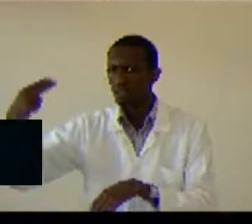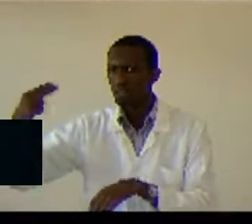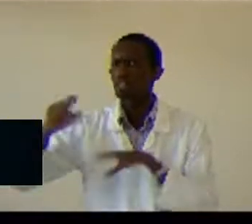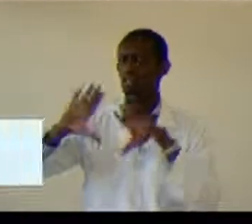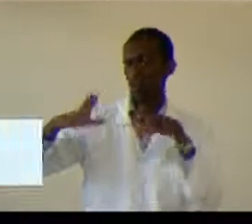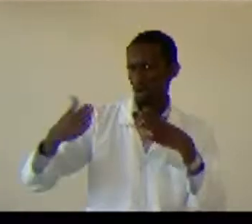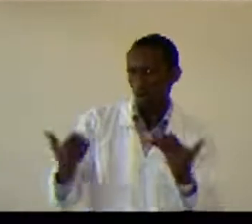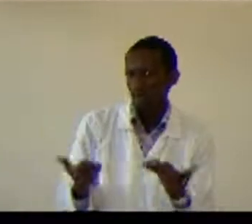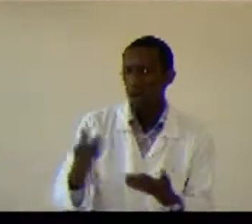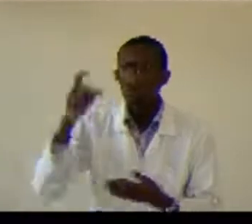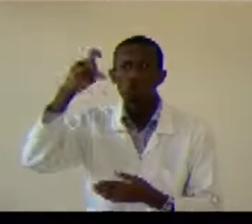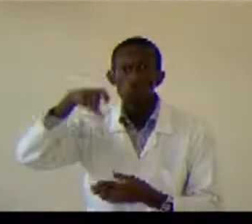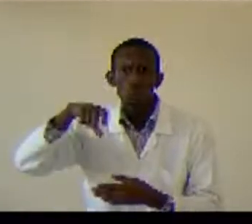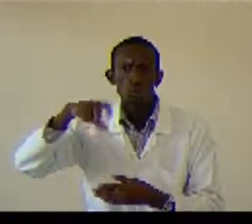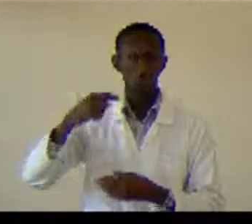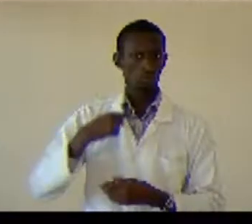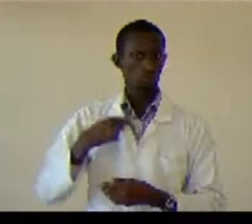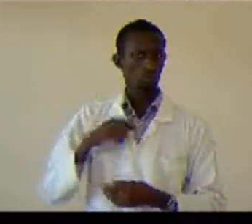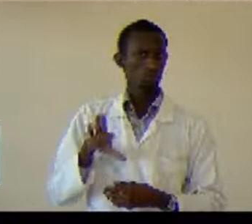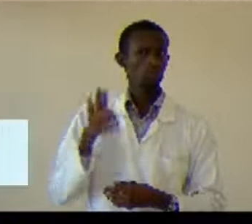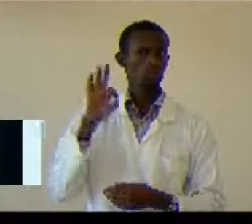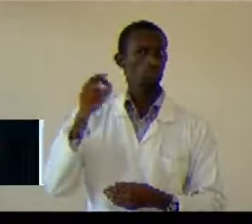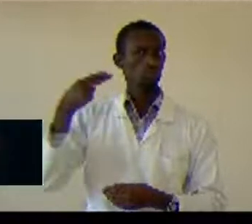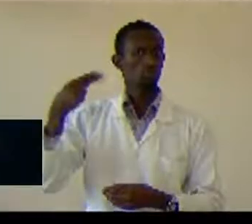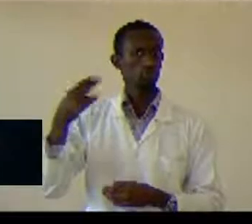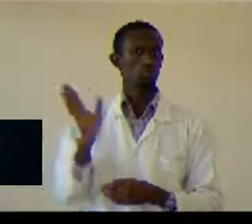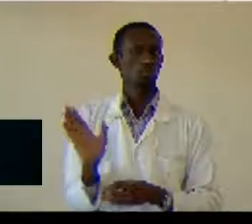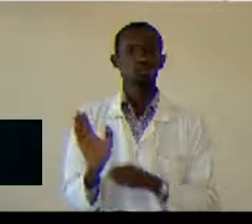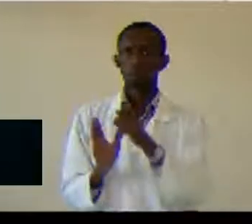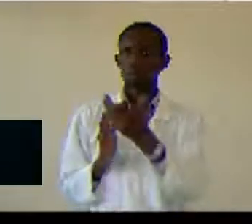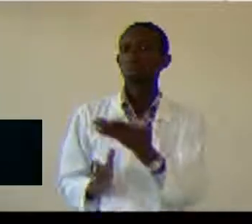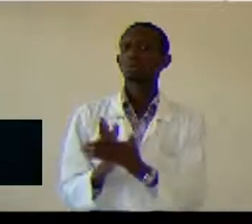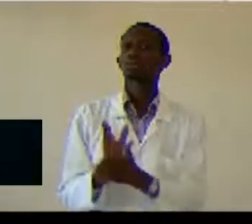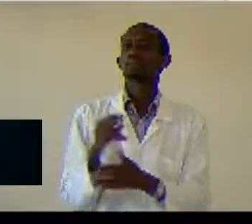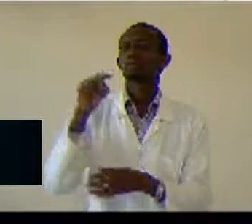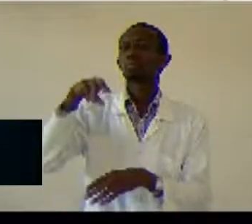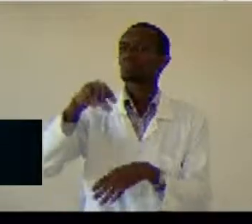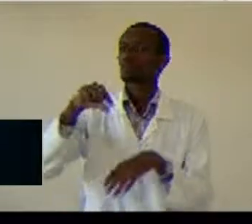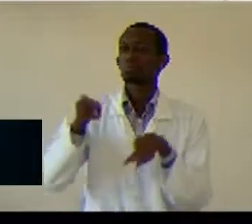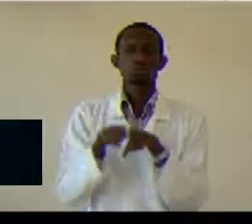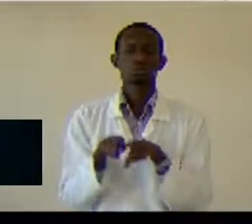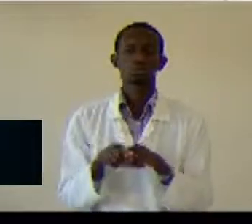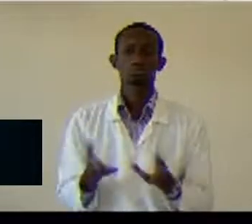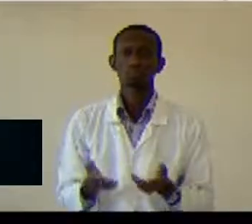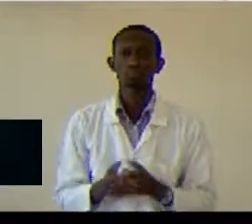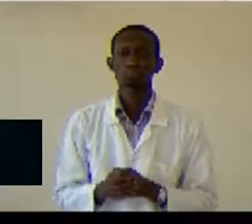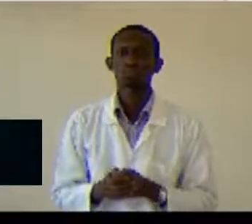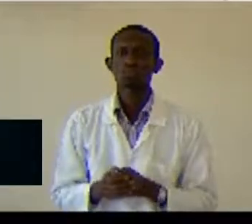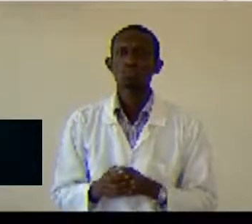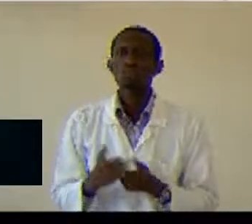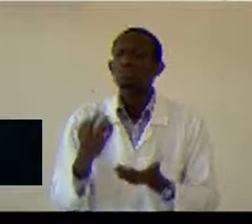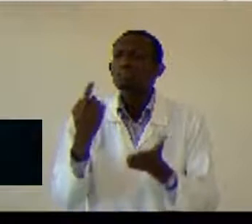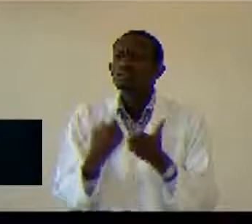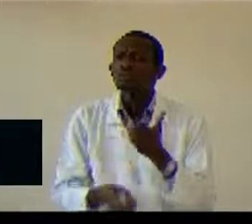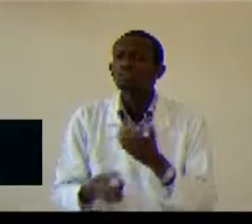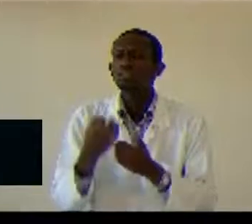H, but you can use Q. Okay? Required to convert 2.5 kilograms. So what is